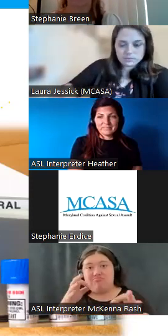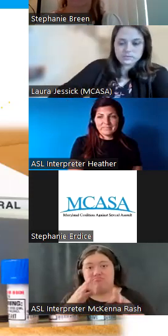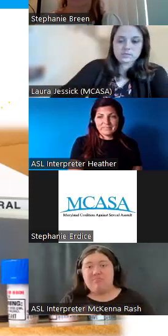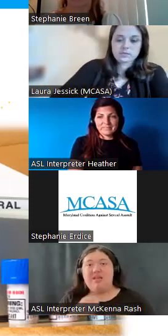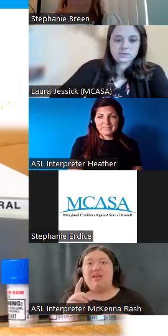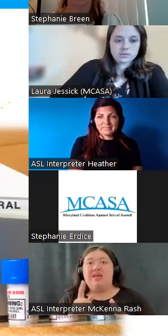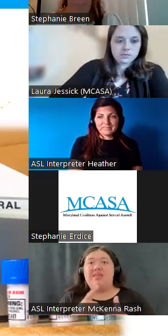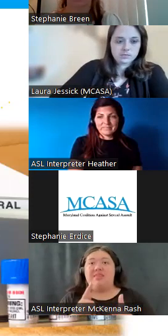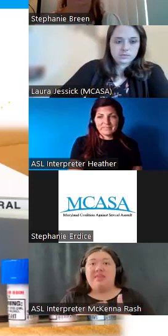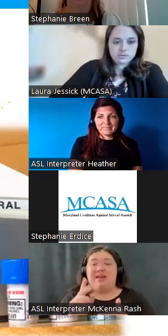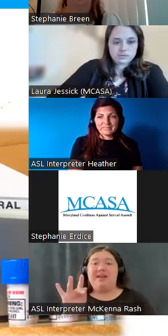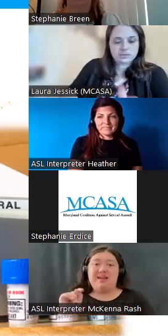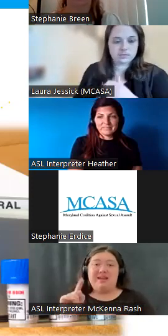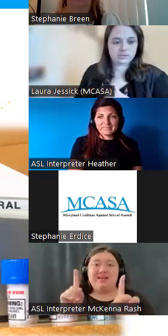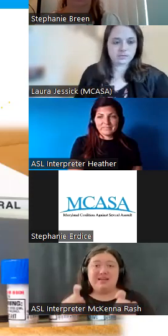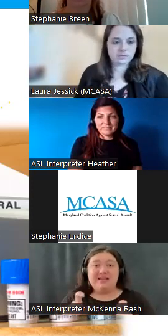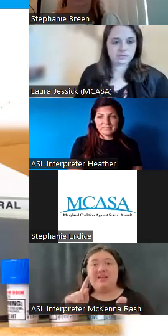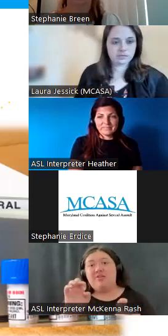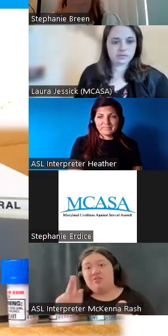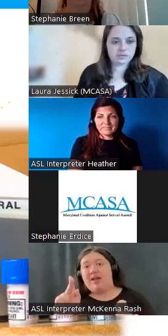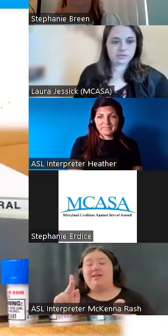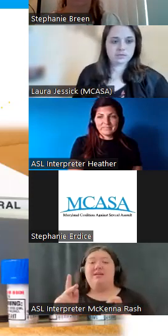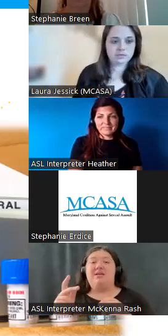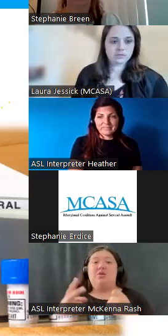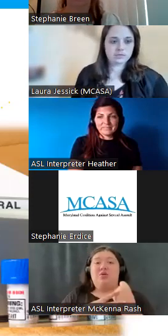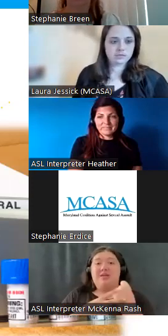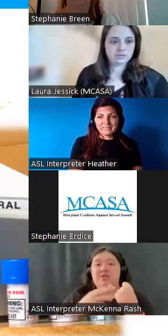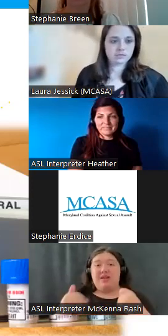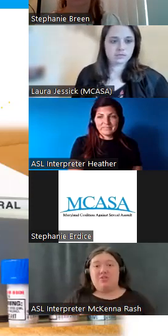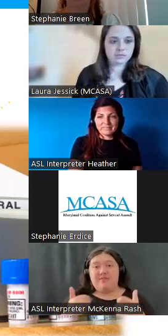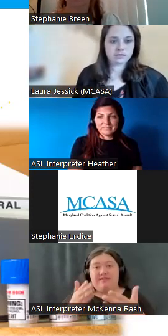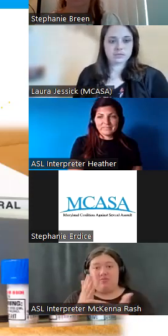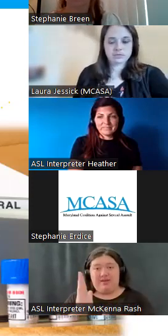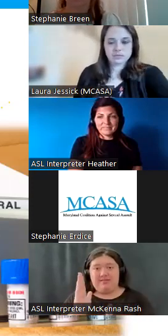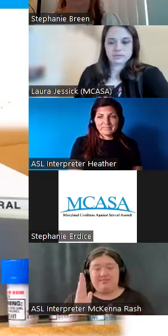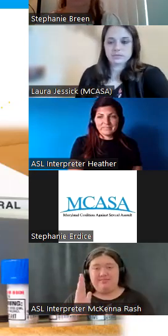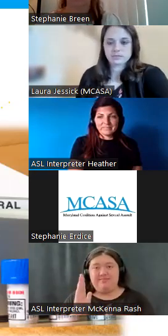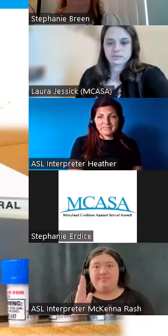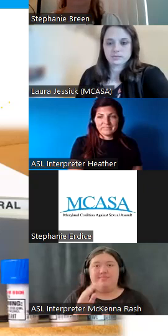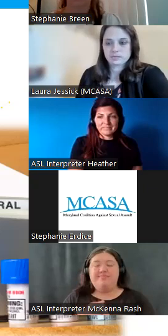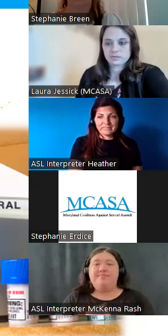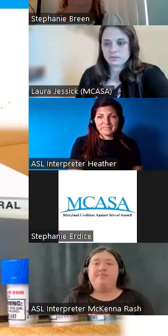kit testing, tracking, retention, and survivor rights. According to Code of